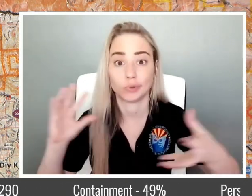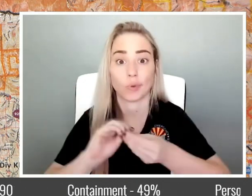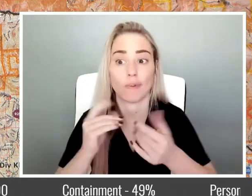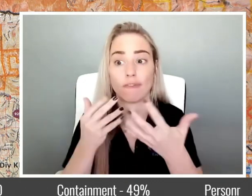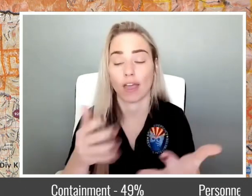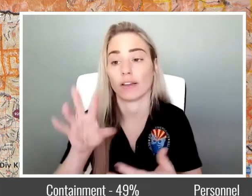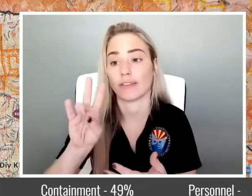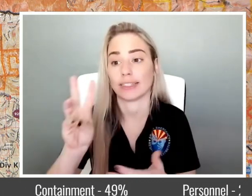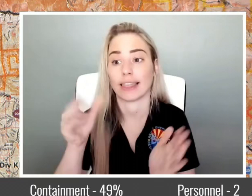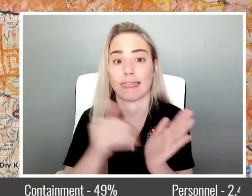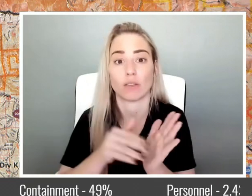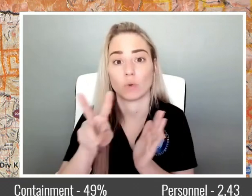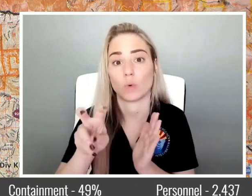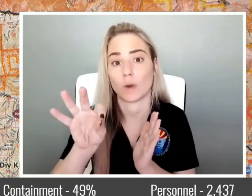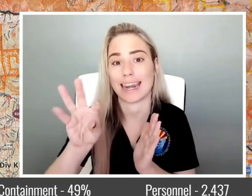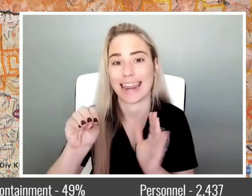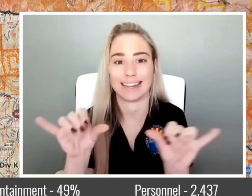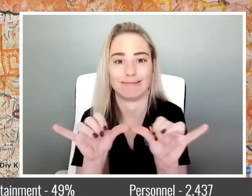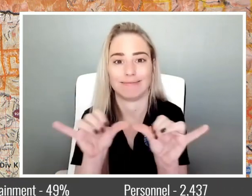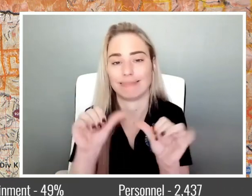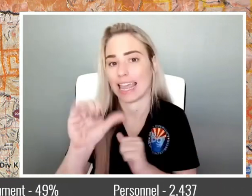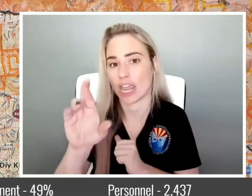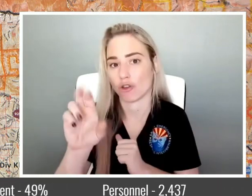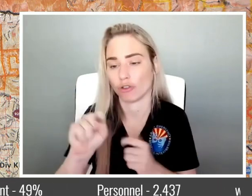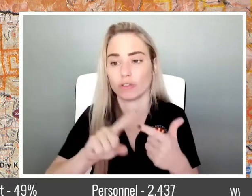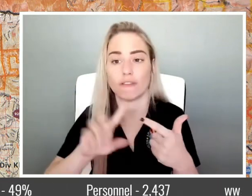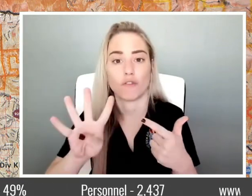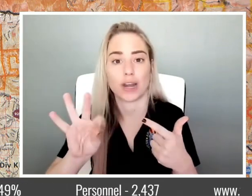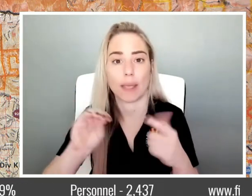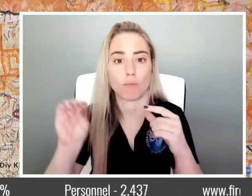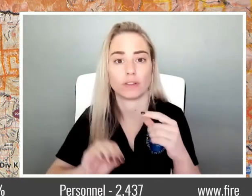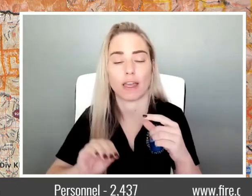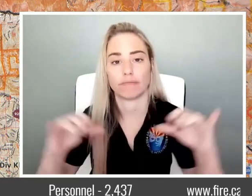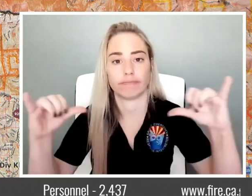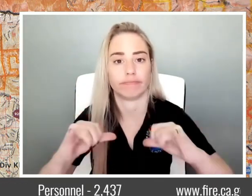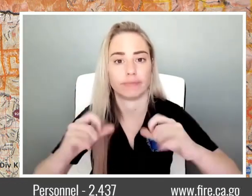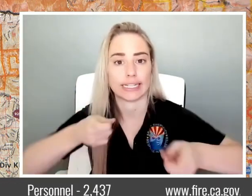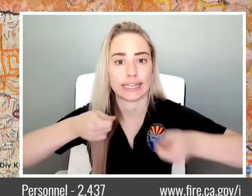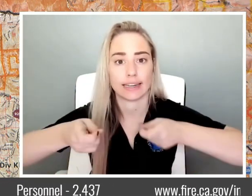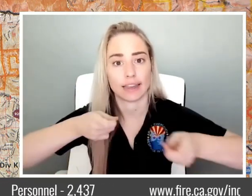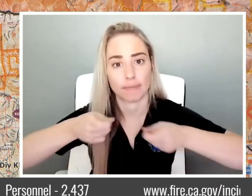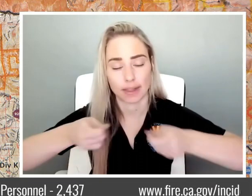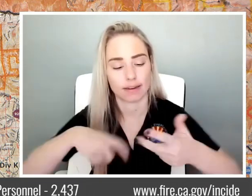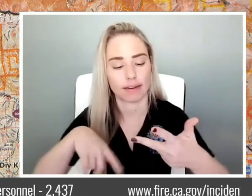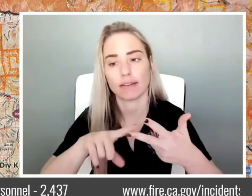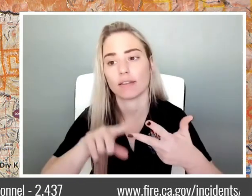76,290 acres for the fire. We have 49% containment around the fire perimeter, and working that perimeter right now